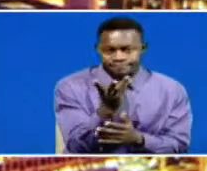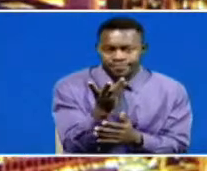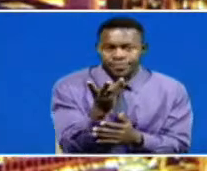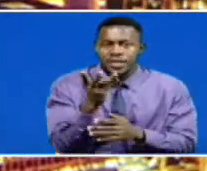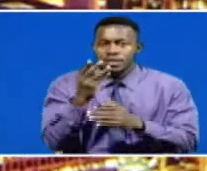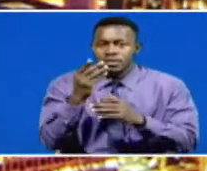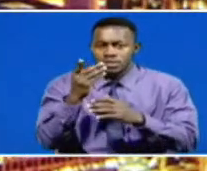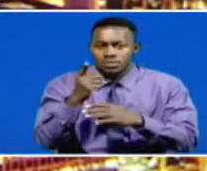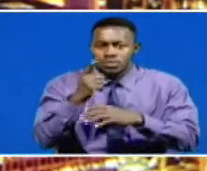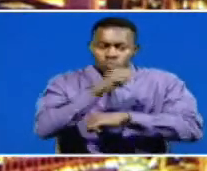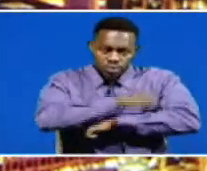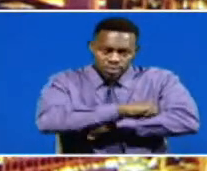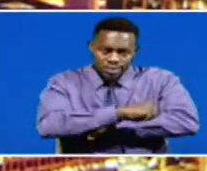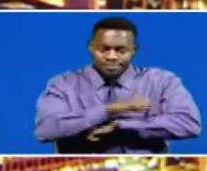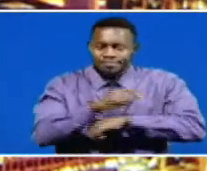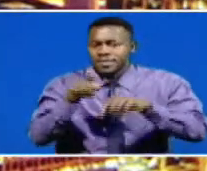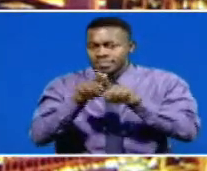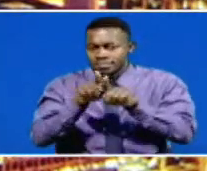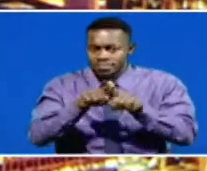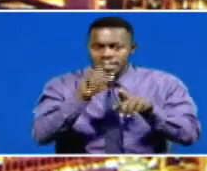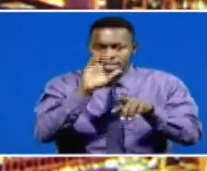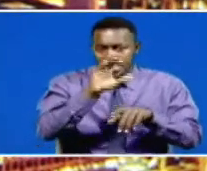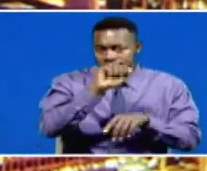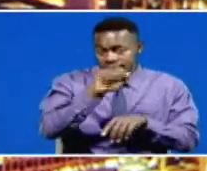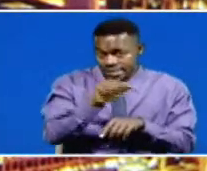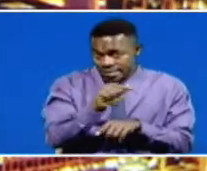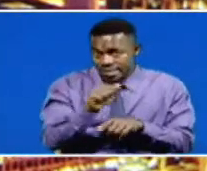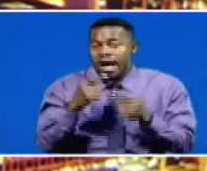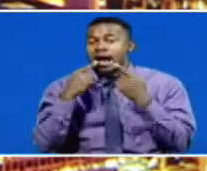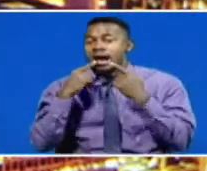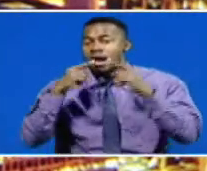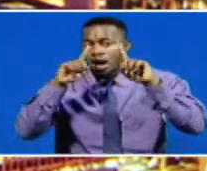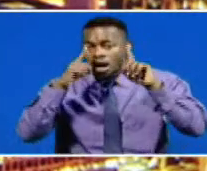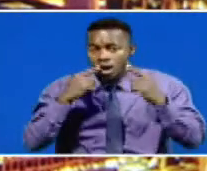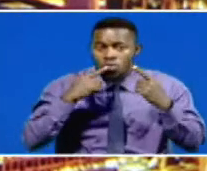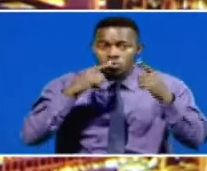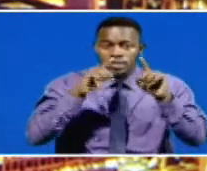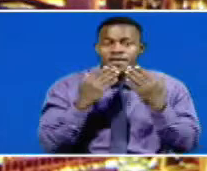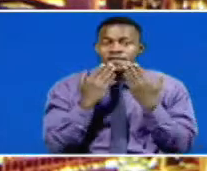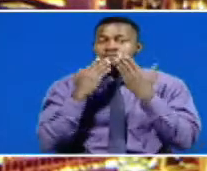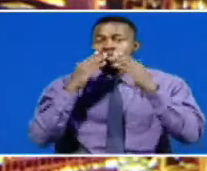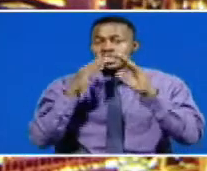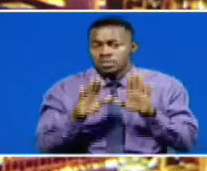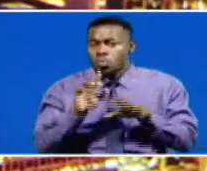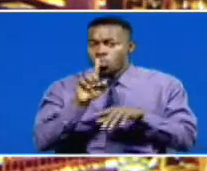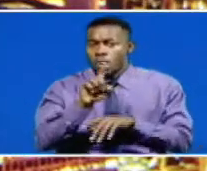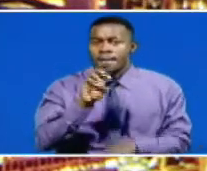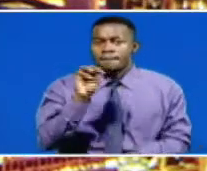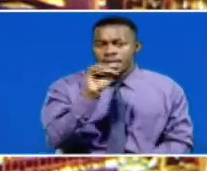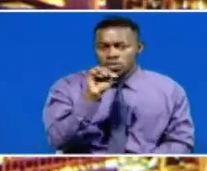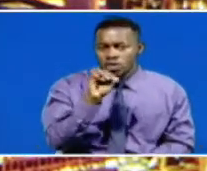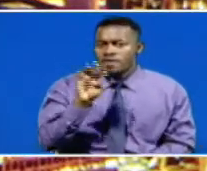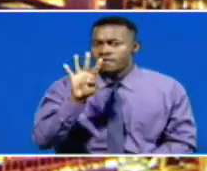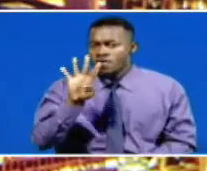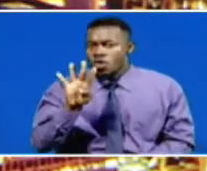1 selection exercise, Education Cabinet Secretary Ezekiel Machogu announced that